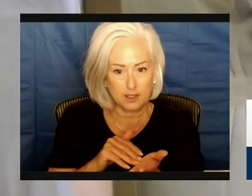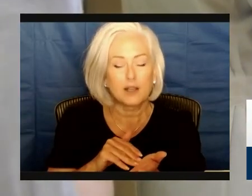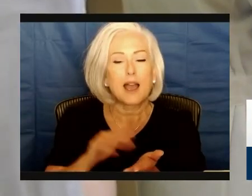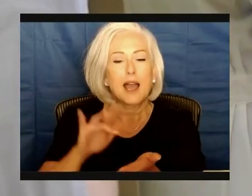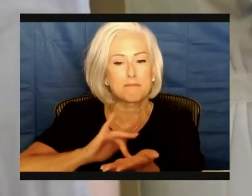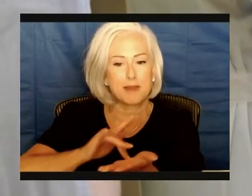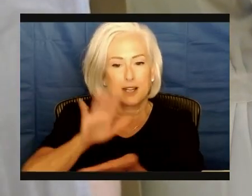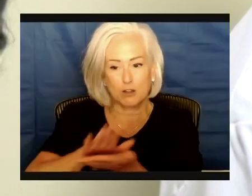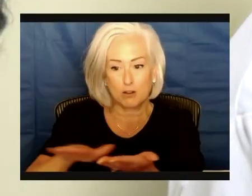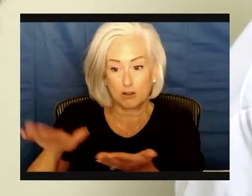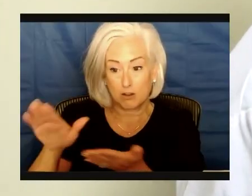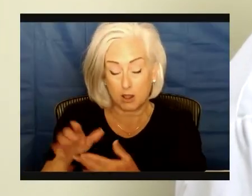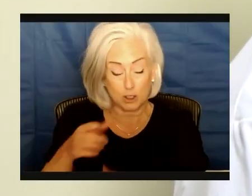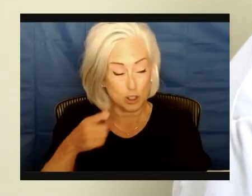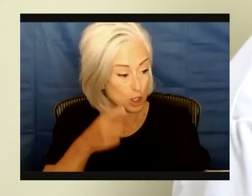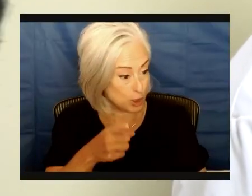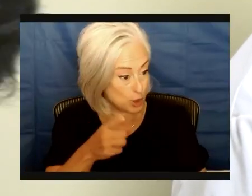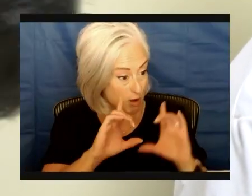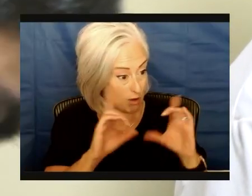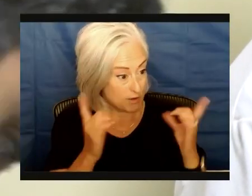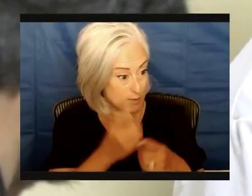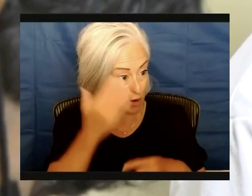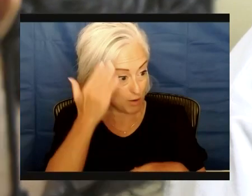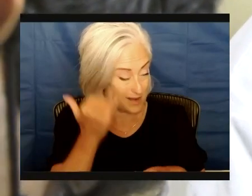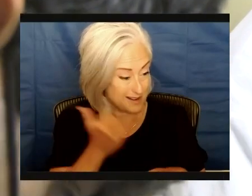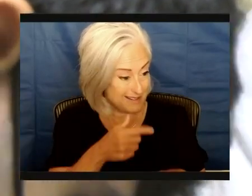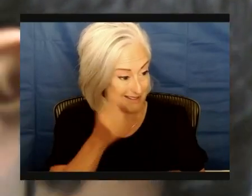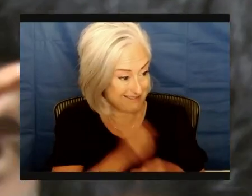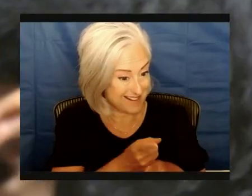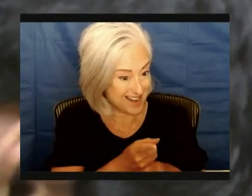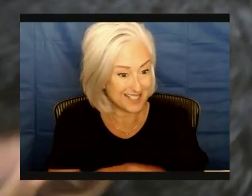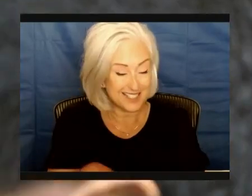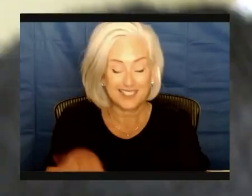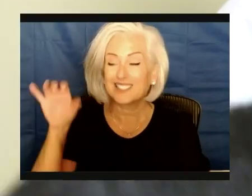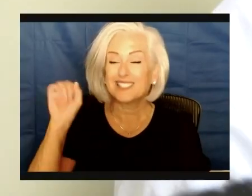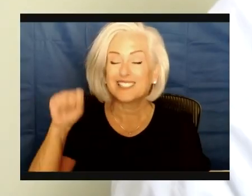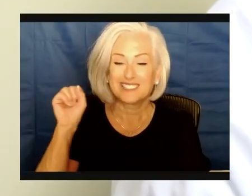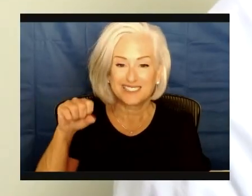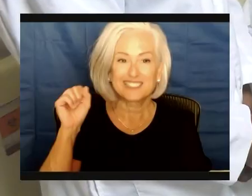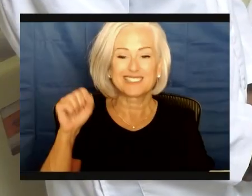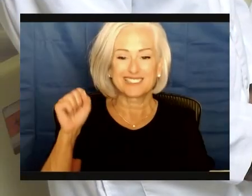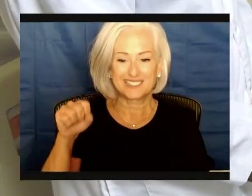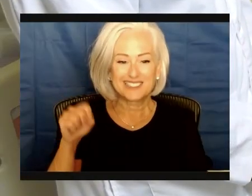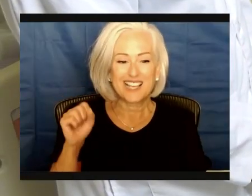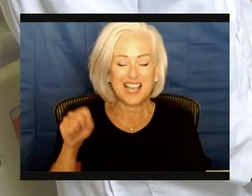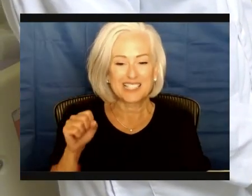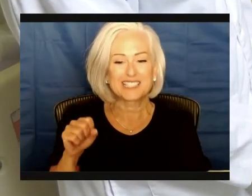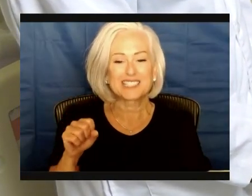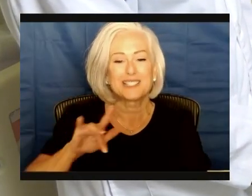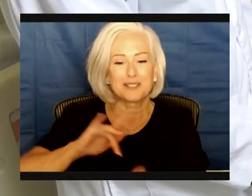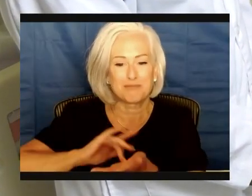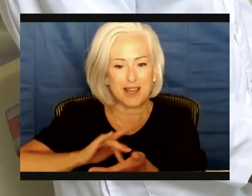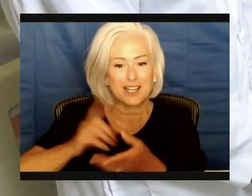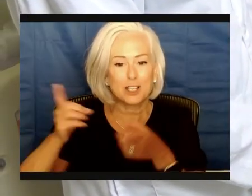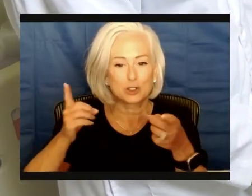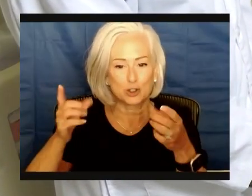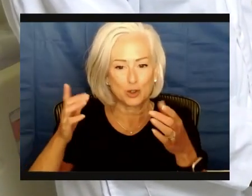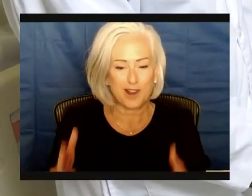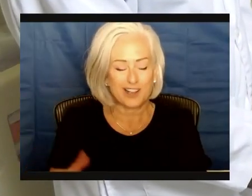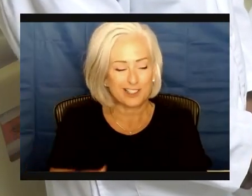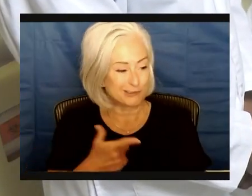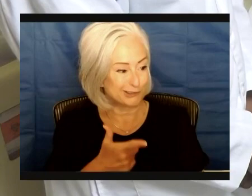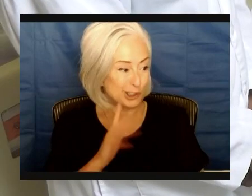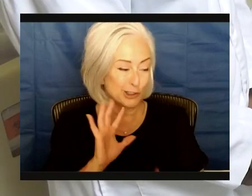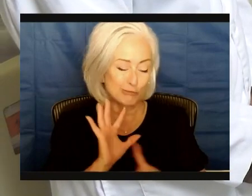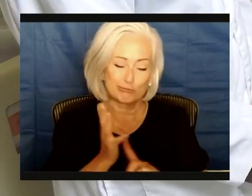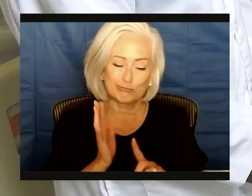department head too, is that right? Yeah, I have been in So department you're like a head. really I big have been deal back home. deputy medical director. Yeah, you're a big deal back then. So St.